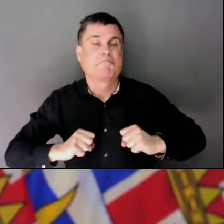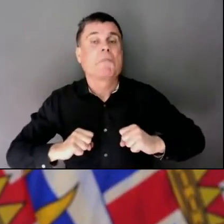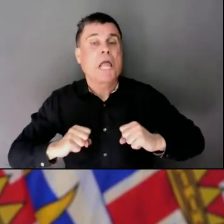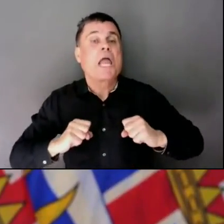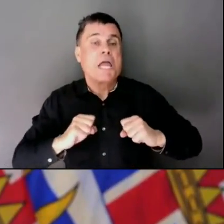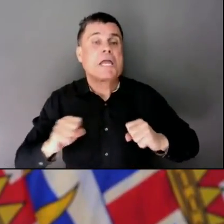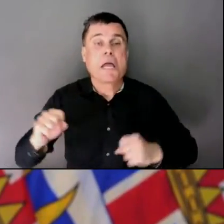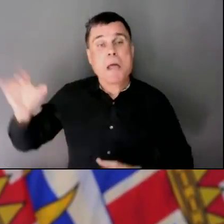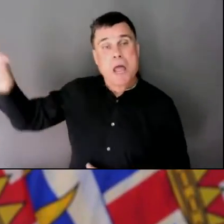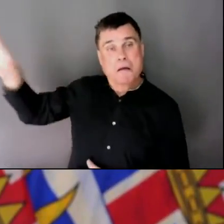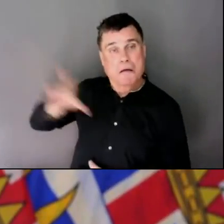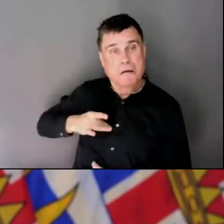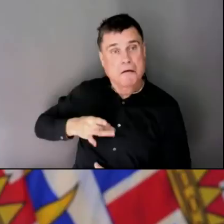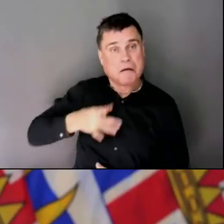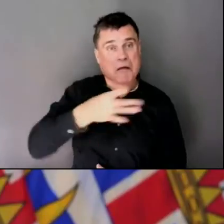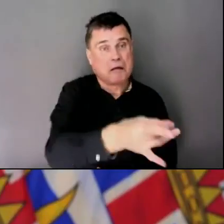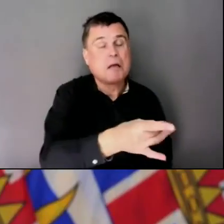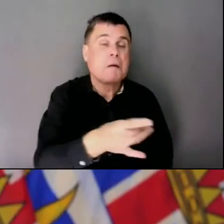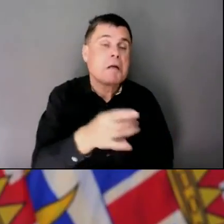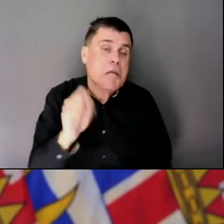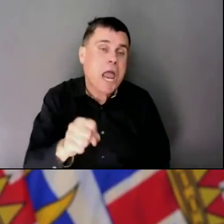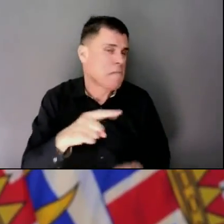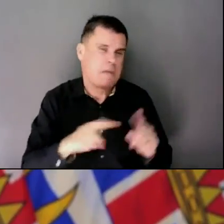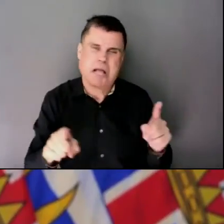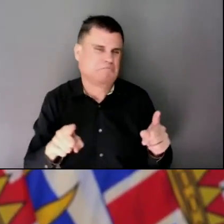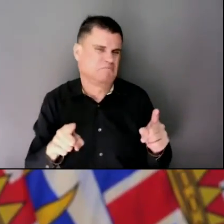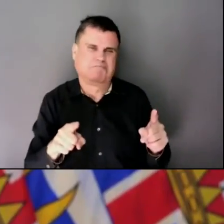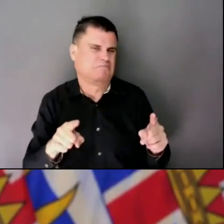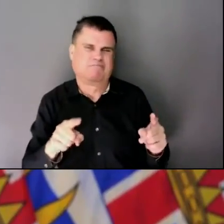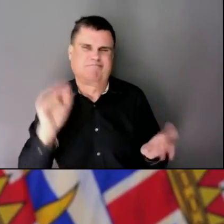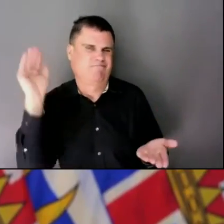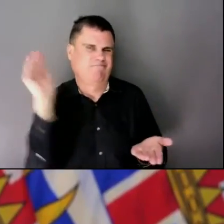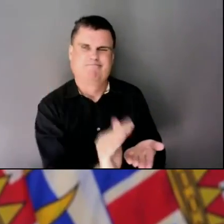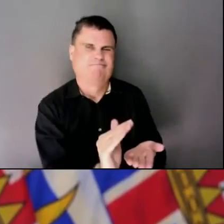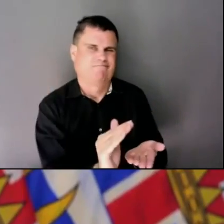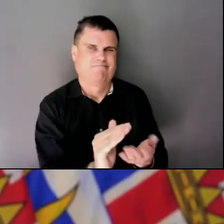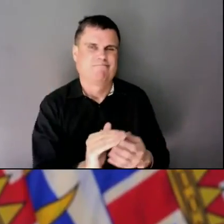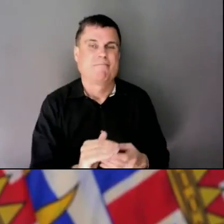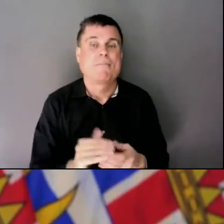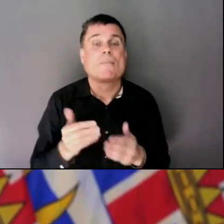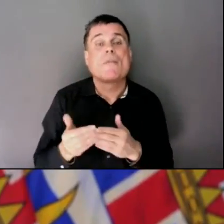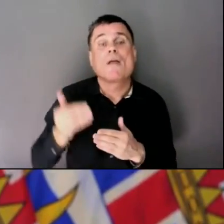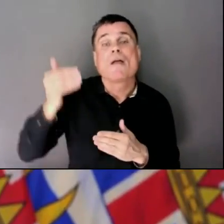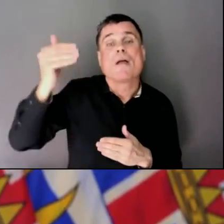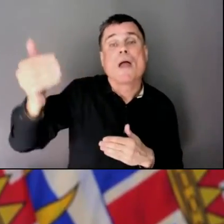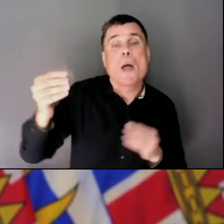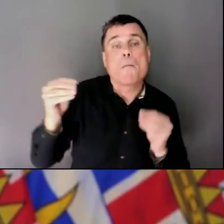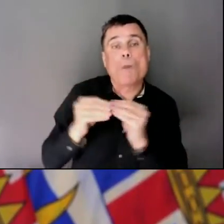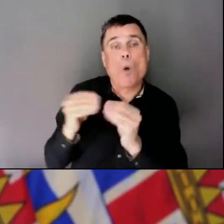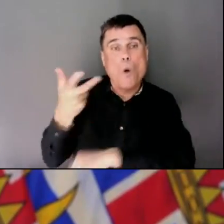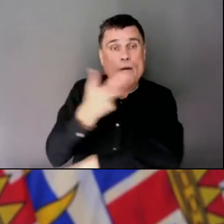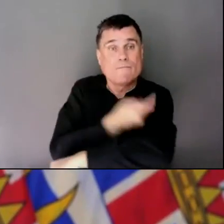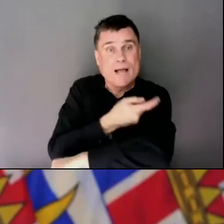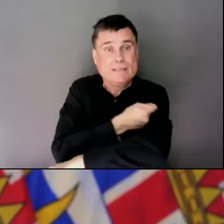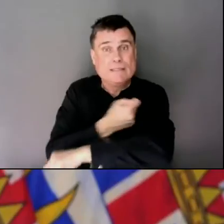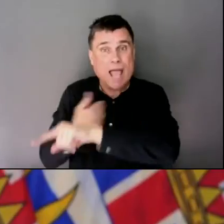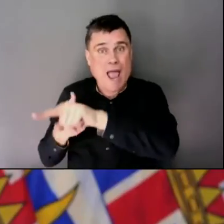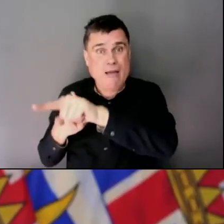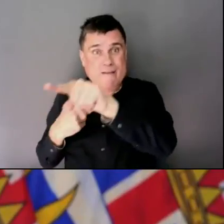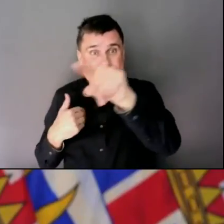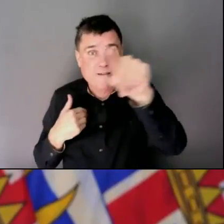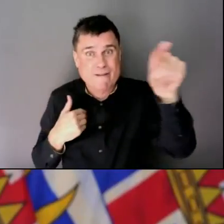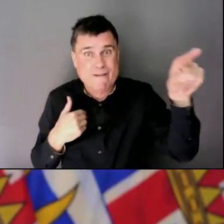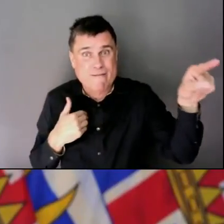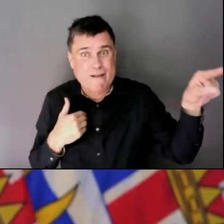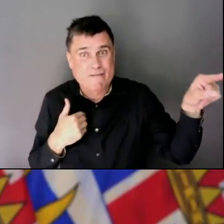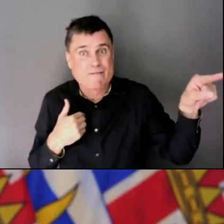likely that once we have more traditional vaccines, they will be available for younger people, and we'll be looking at that that and